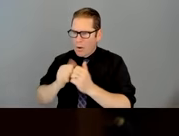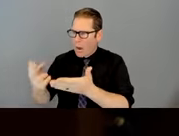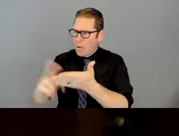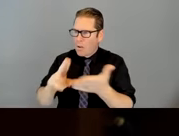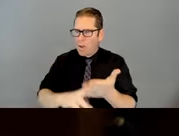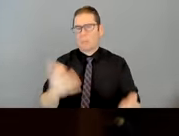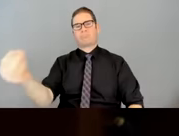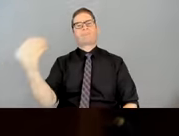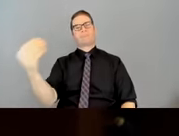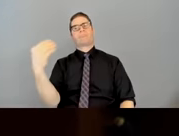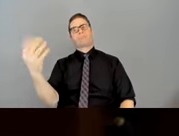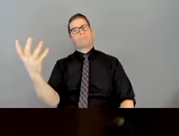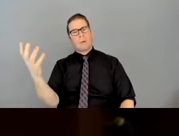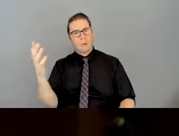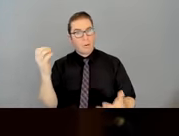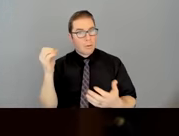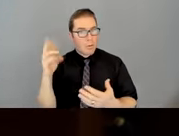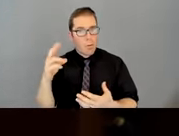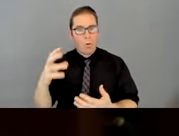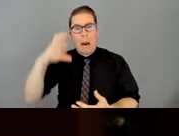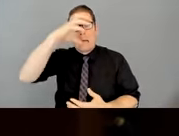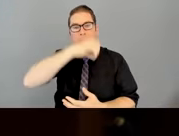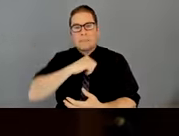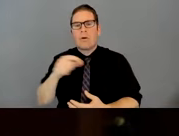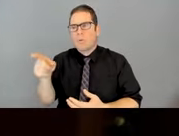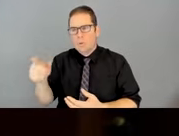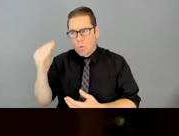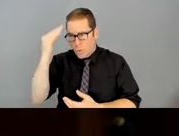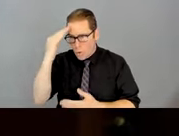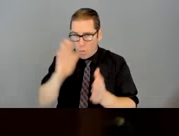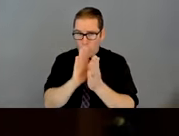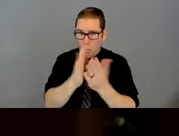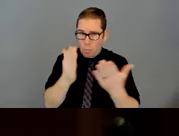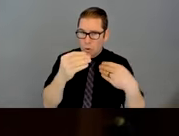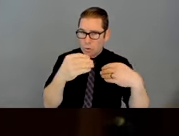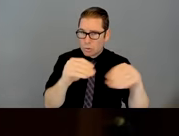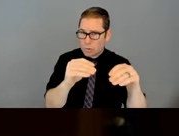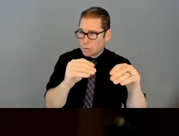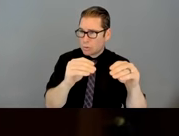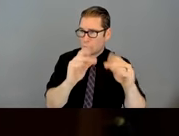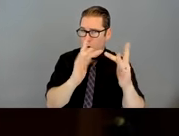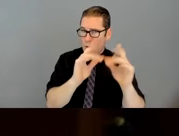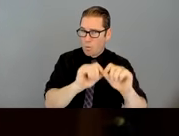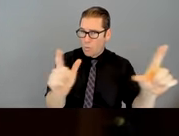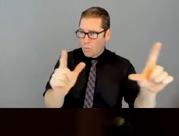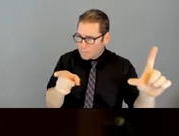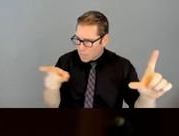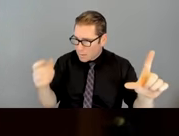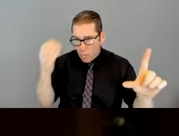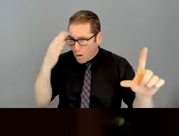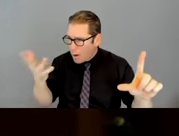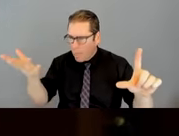message, or that they do know to look on the bookstore website. Because one student I remember a couple of years